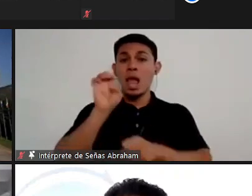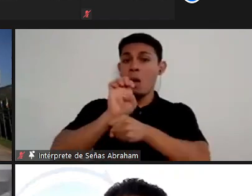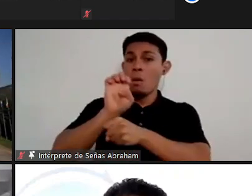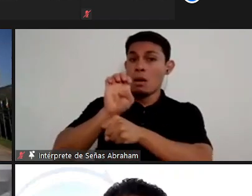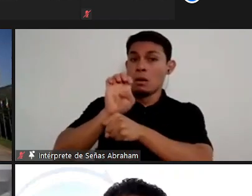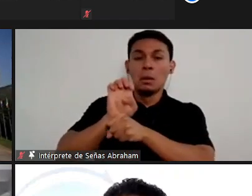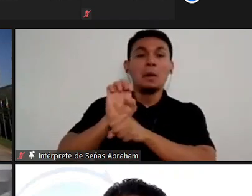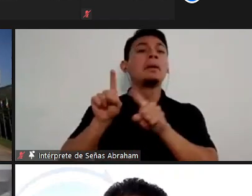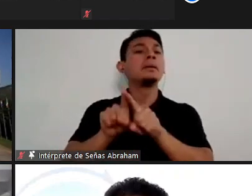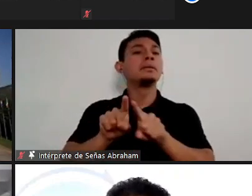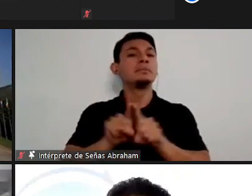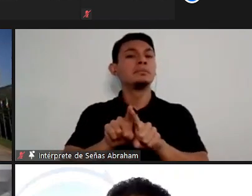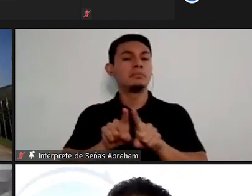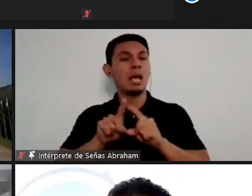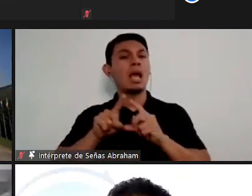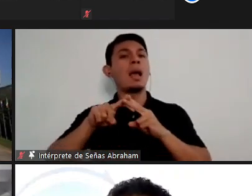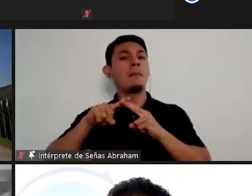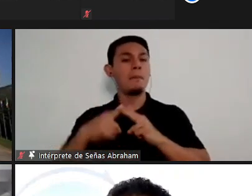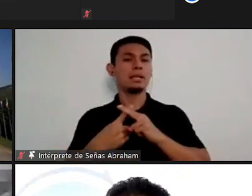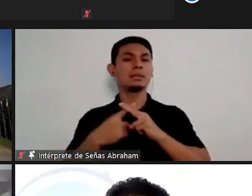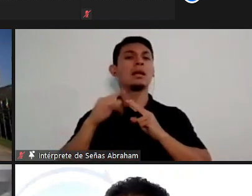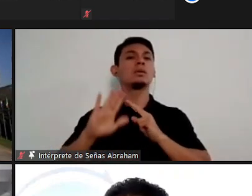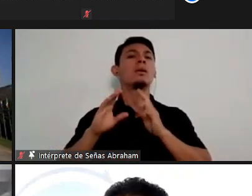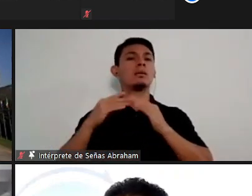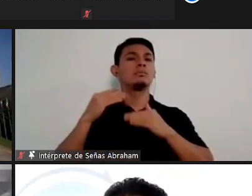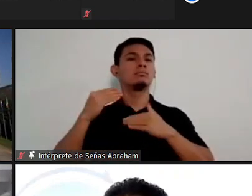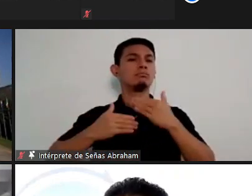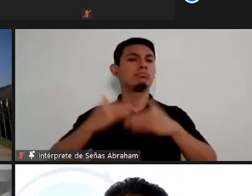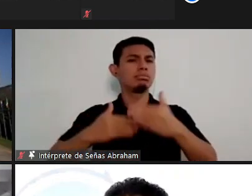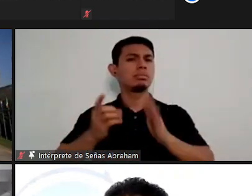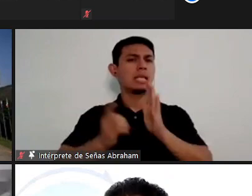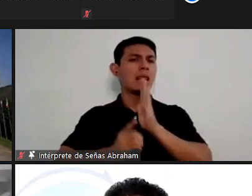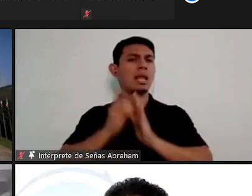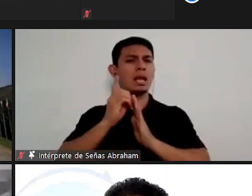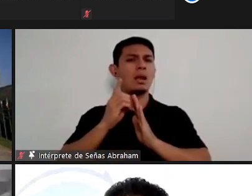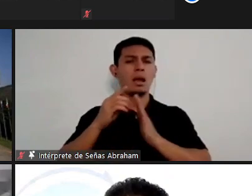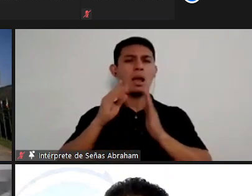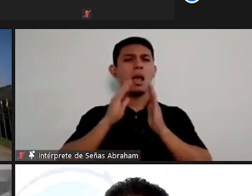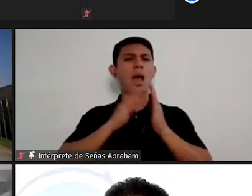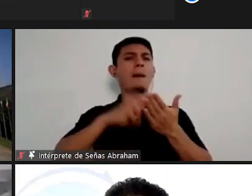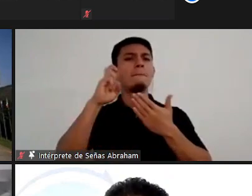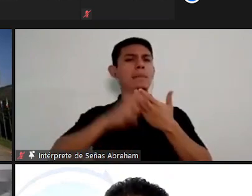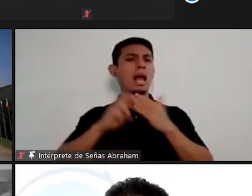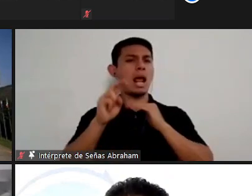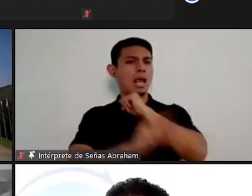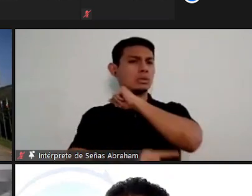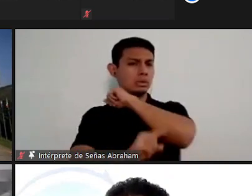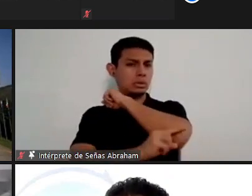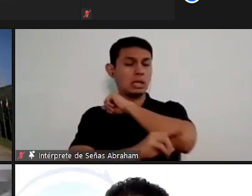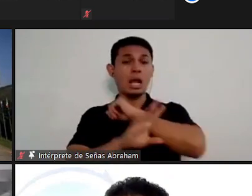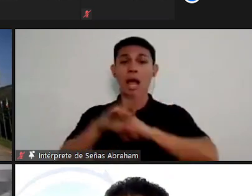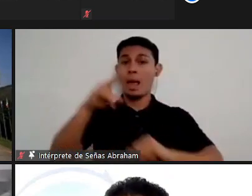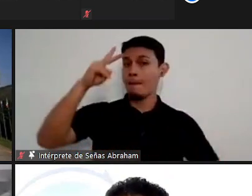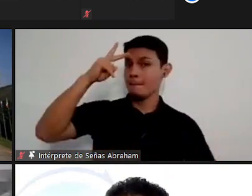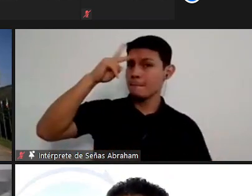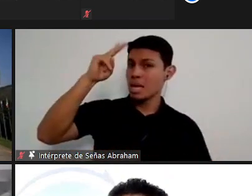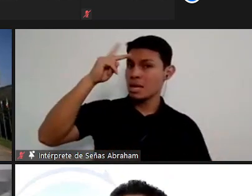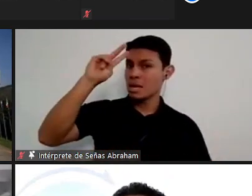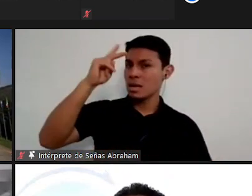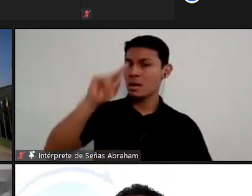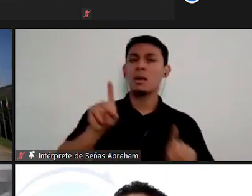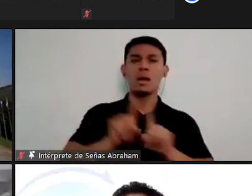preparation and the development and the implementation ecuador has started the process